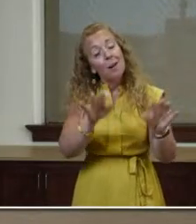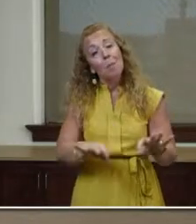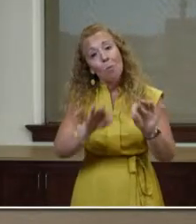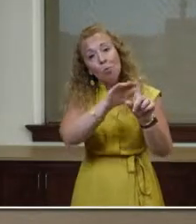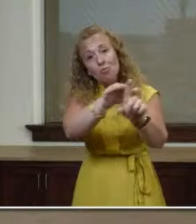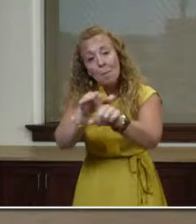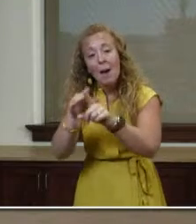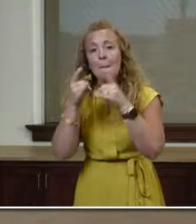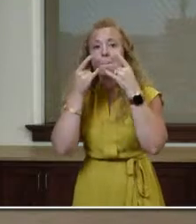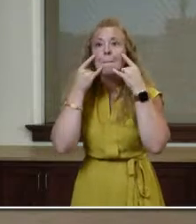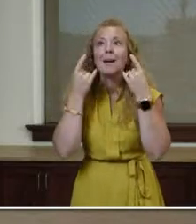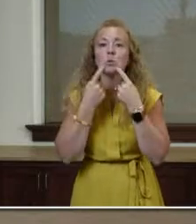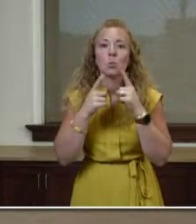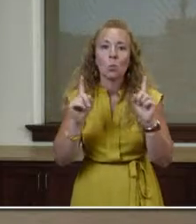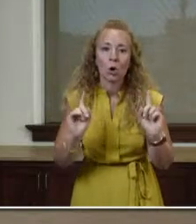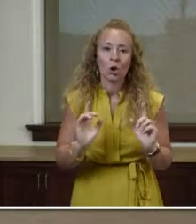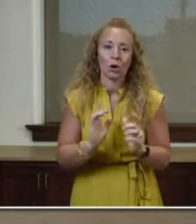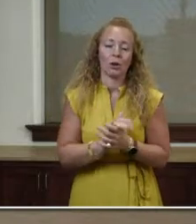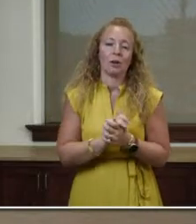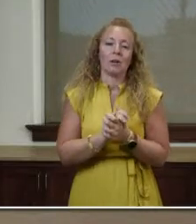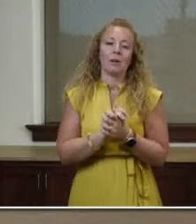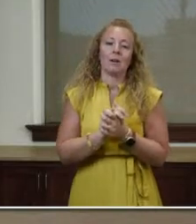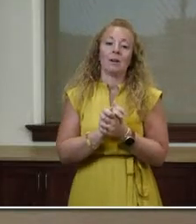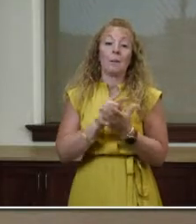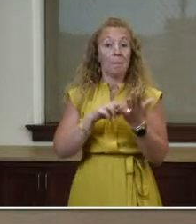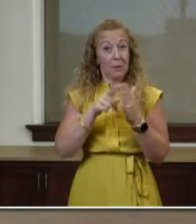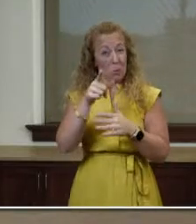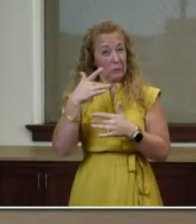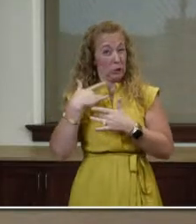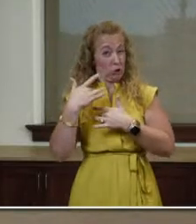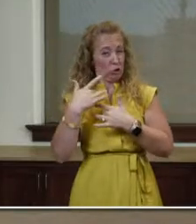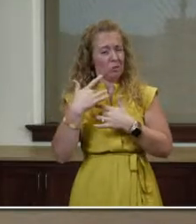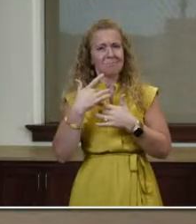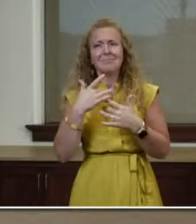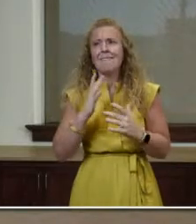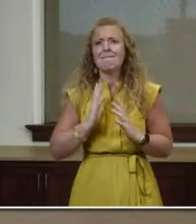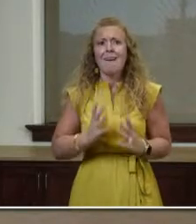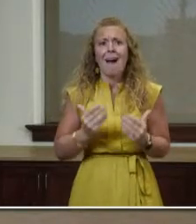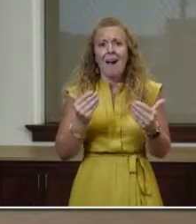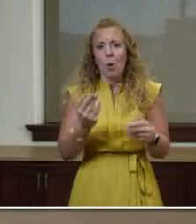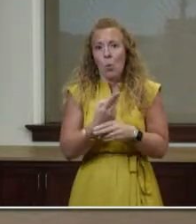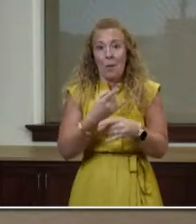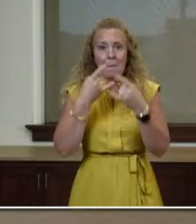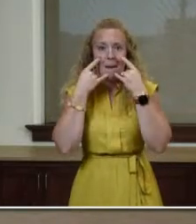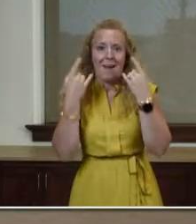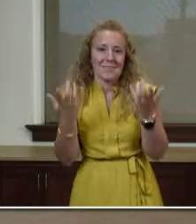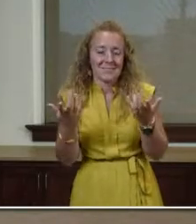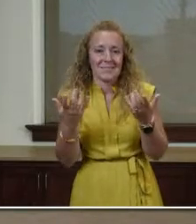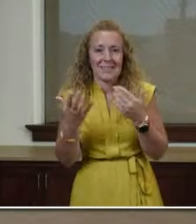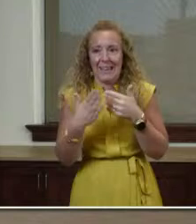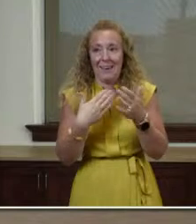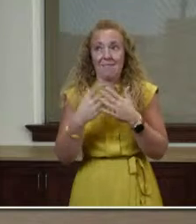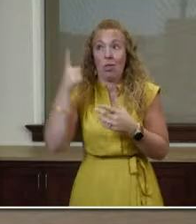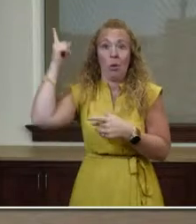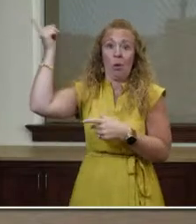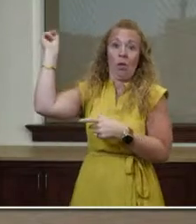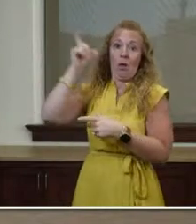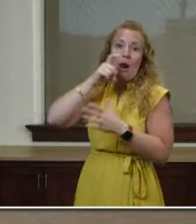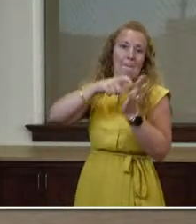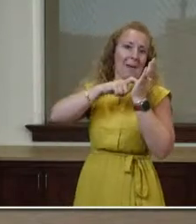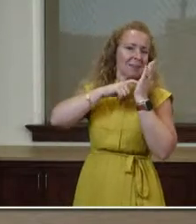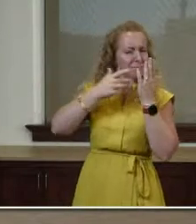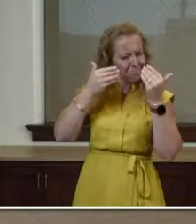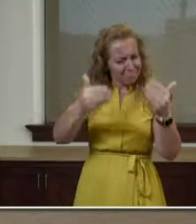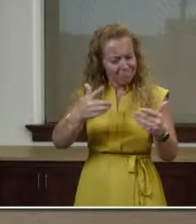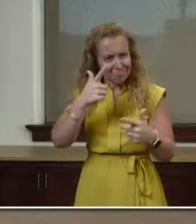masks are effective, so if you're worried, it's perfectly fine to wear a mask, even though it's not mandated. And